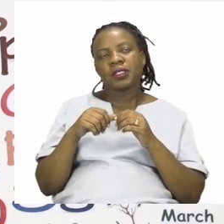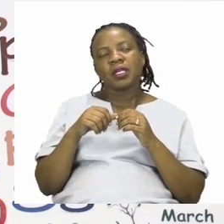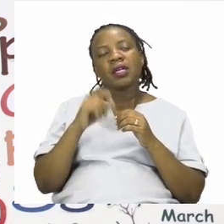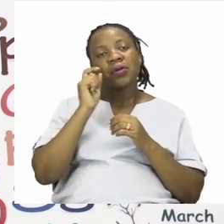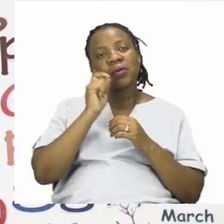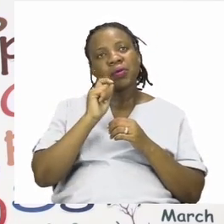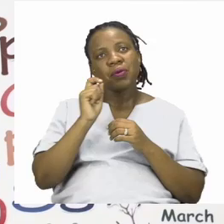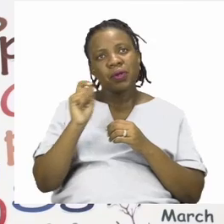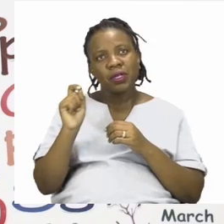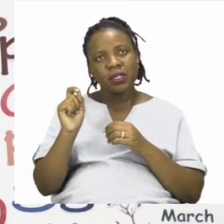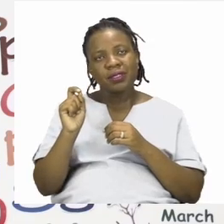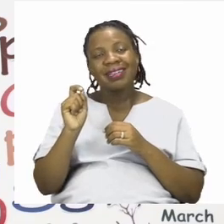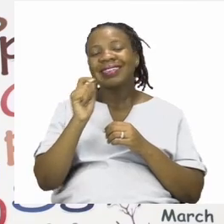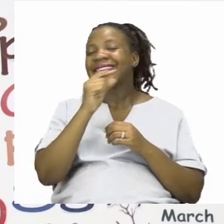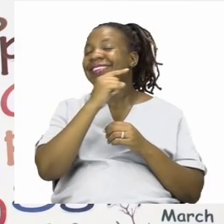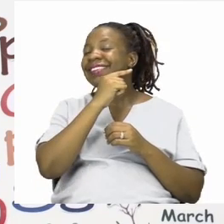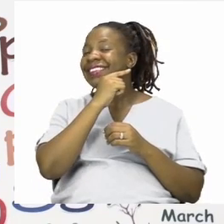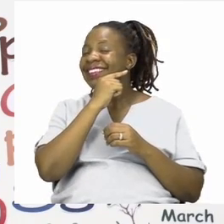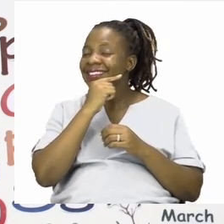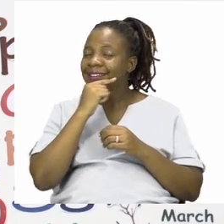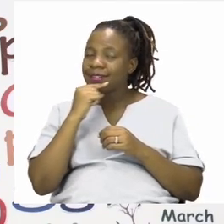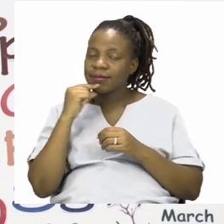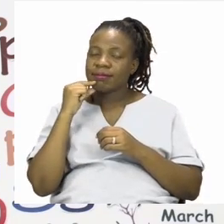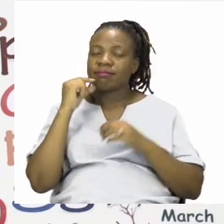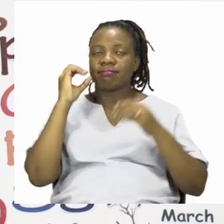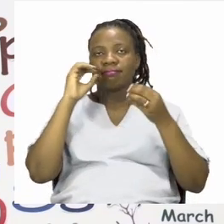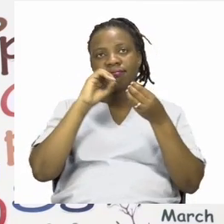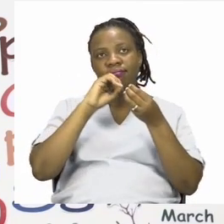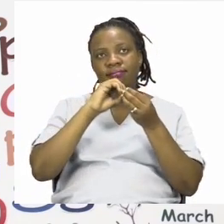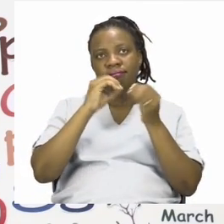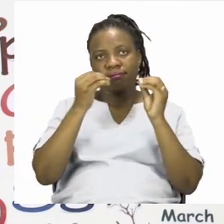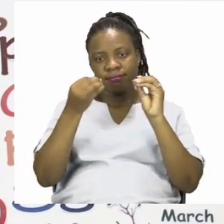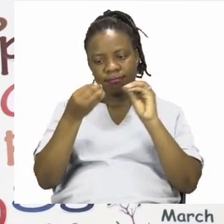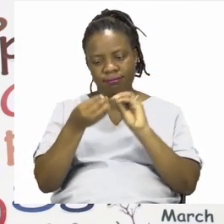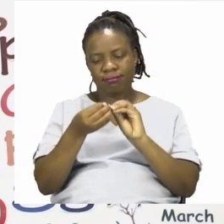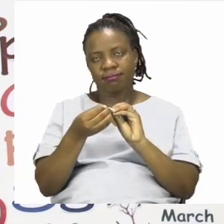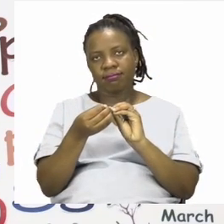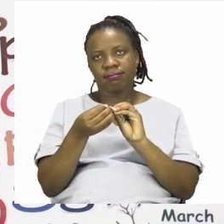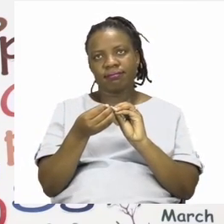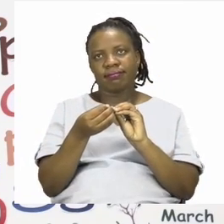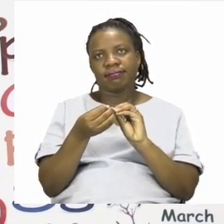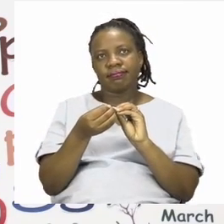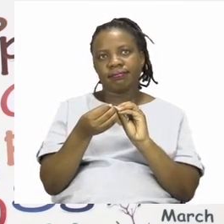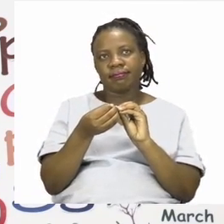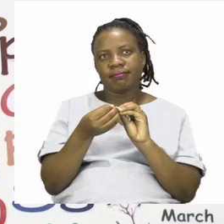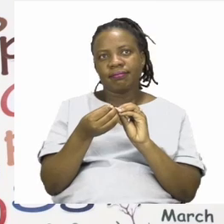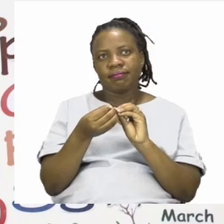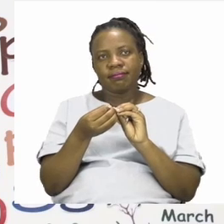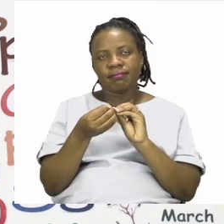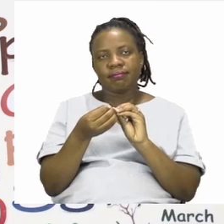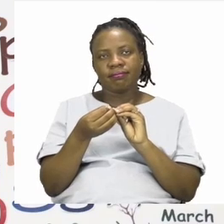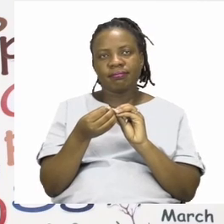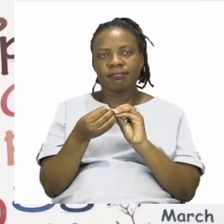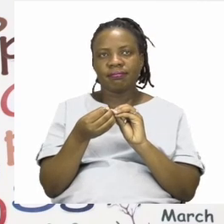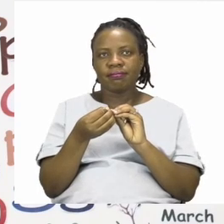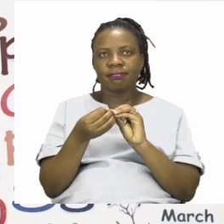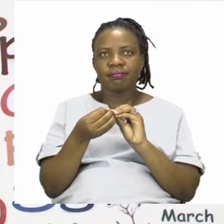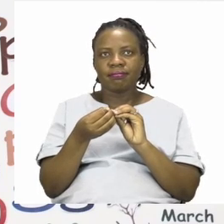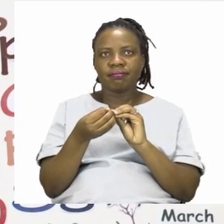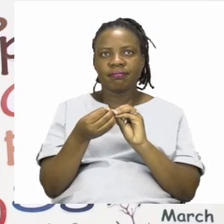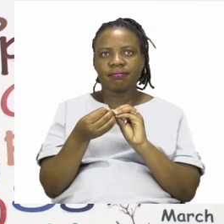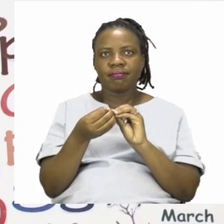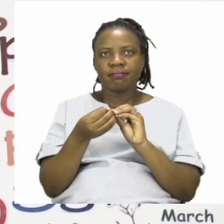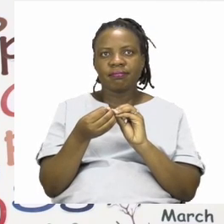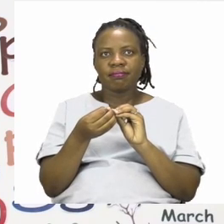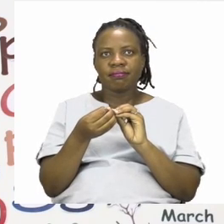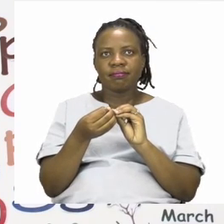the words or the names of these numbers. So remember, you will see that all the numbers that